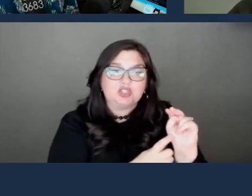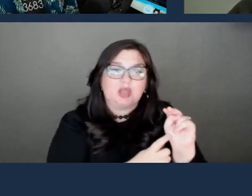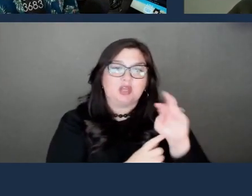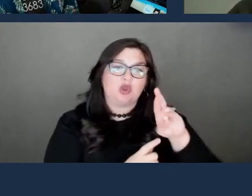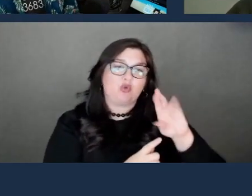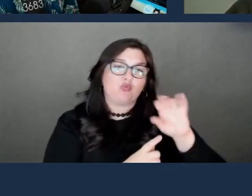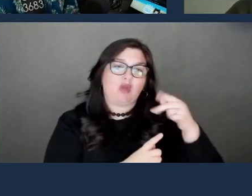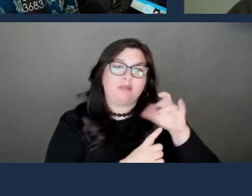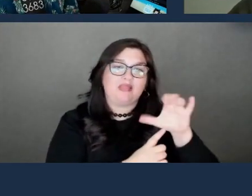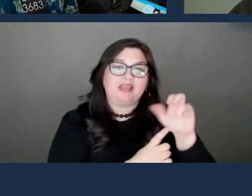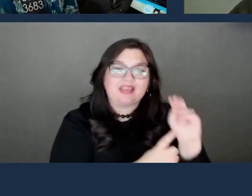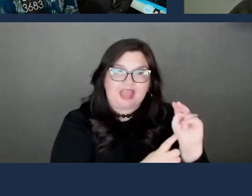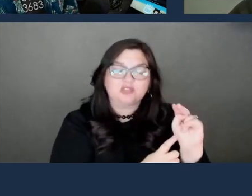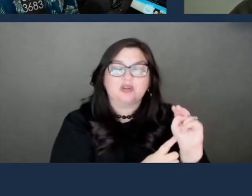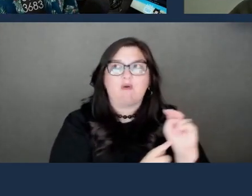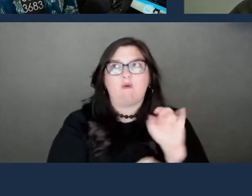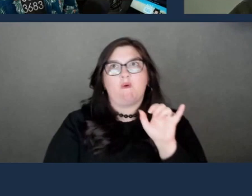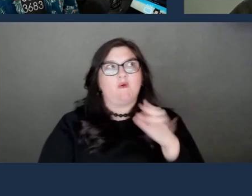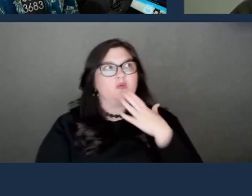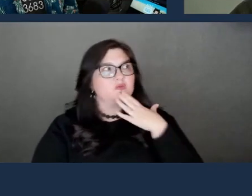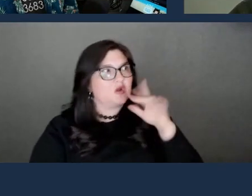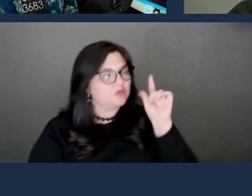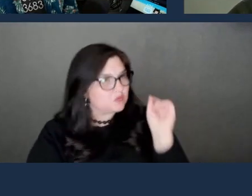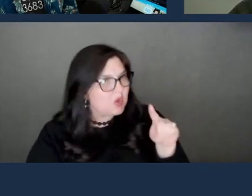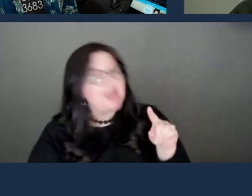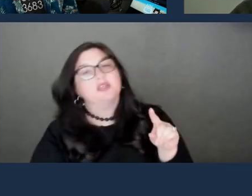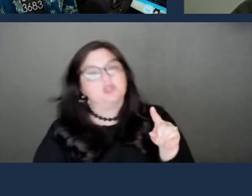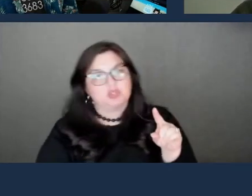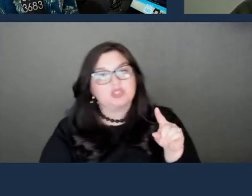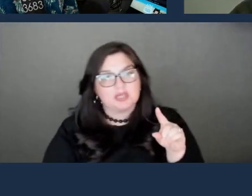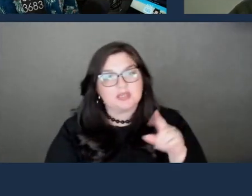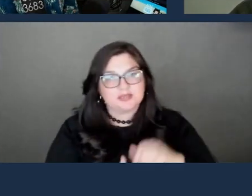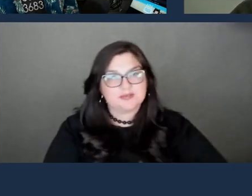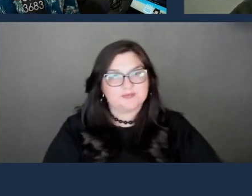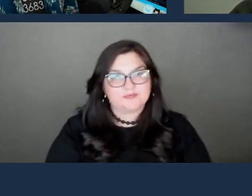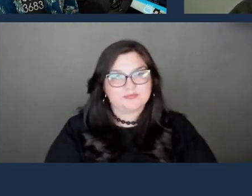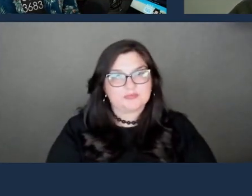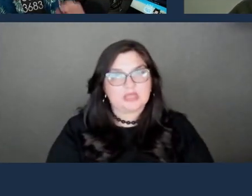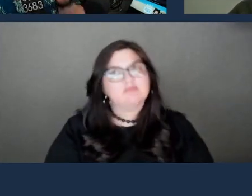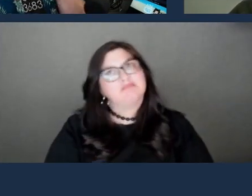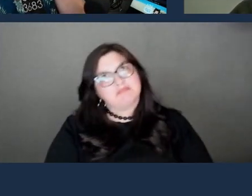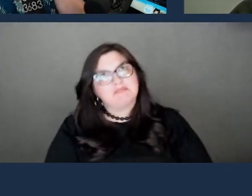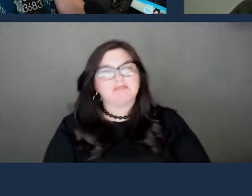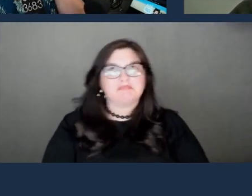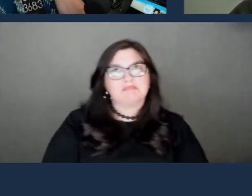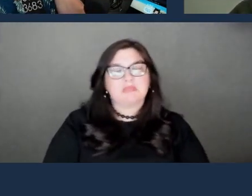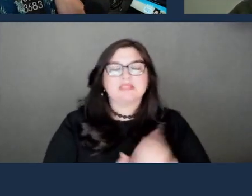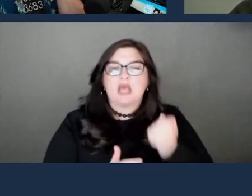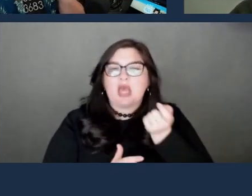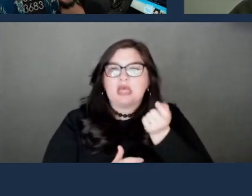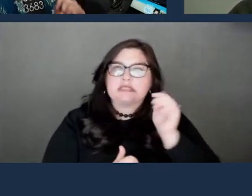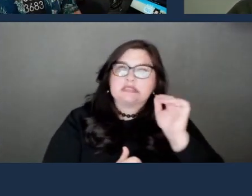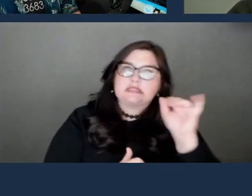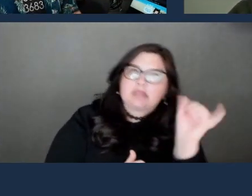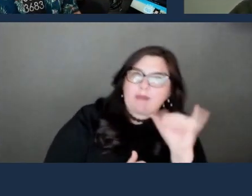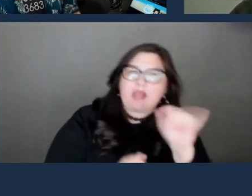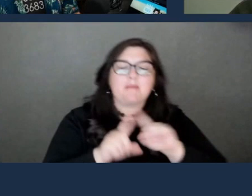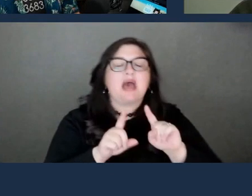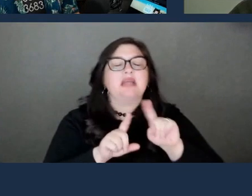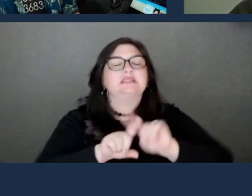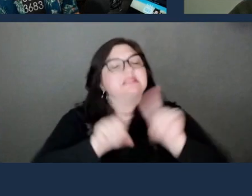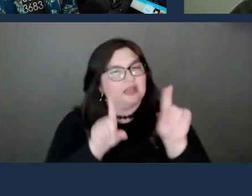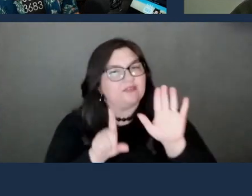multi-region access points than some of the other solutions that are out there that are similar, but obviously a little bit different. So let's talk about the differences here.